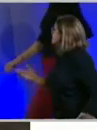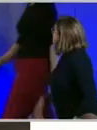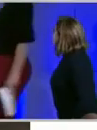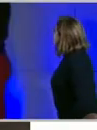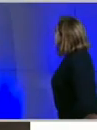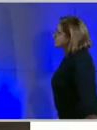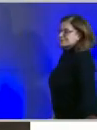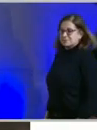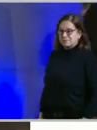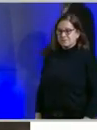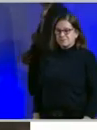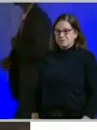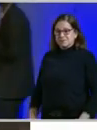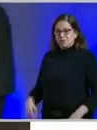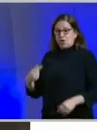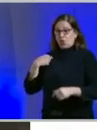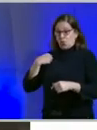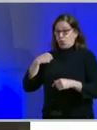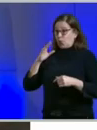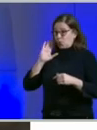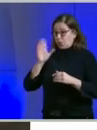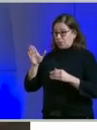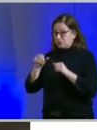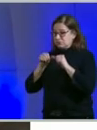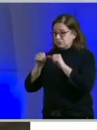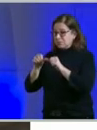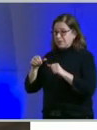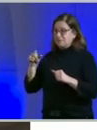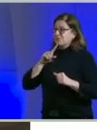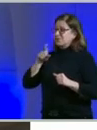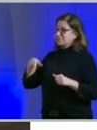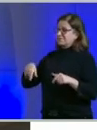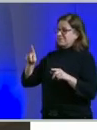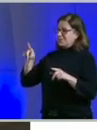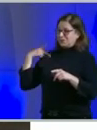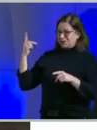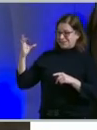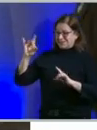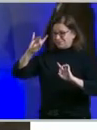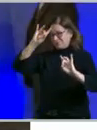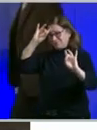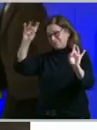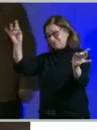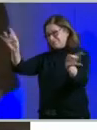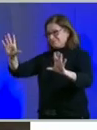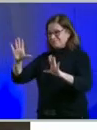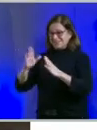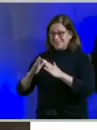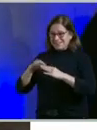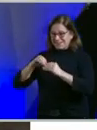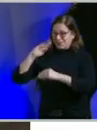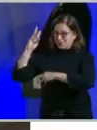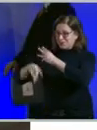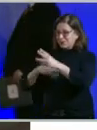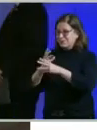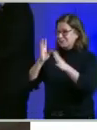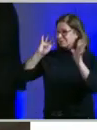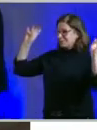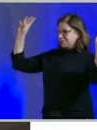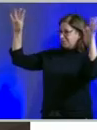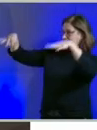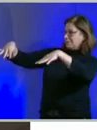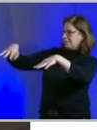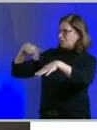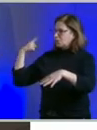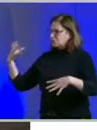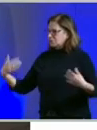continue. We're probably the best city in the world right now, and everyone's saying that today. So let's spread that around. Let's make